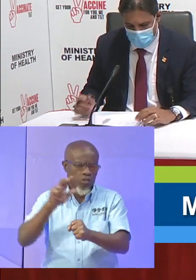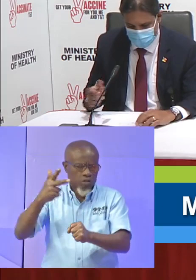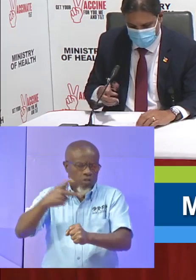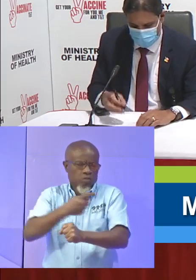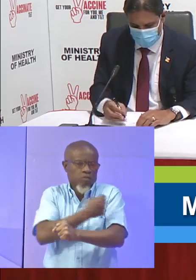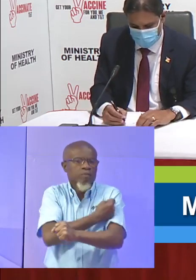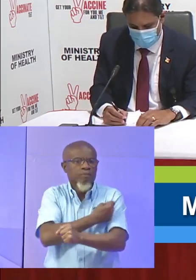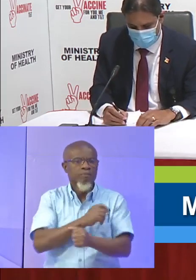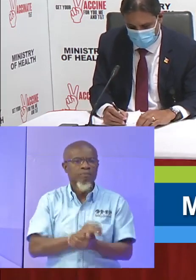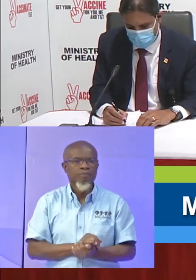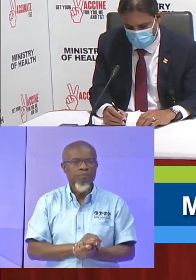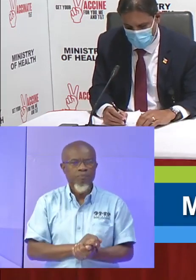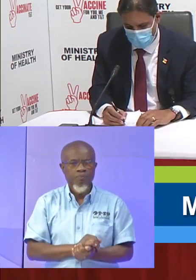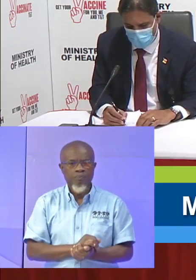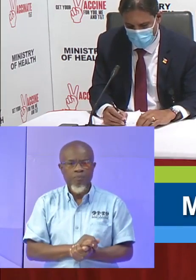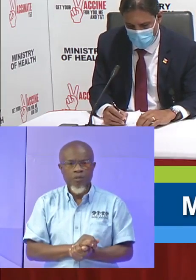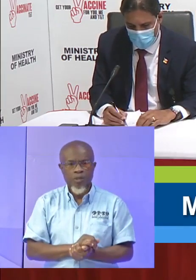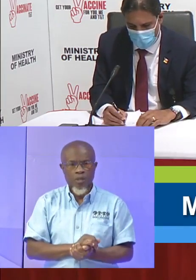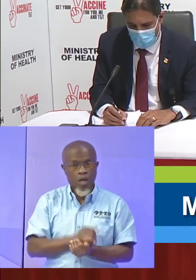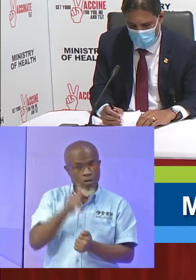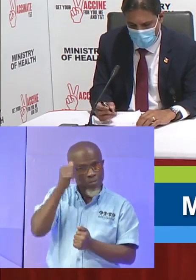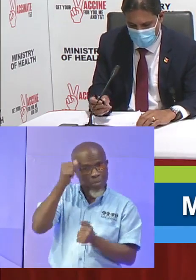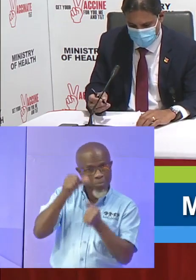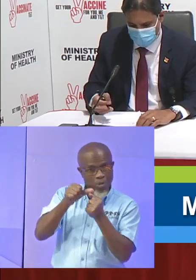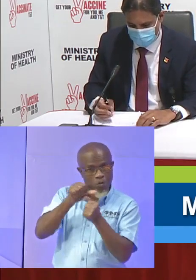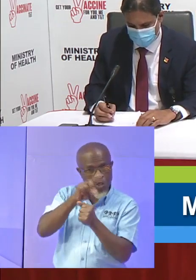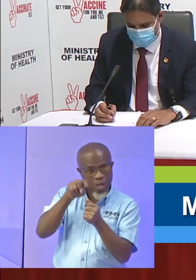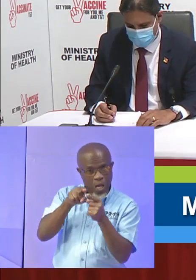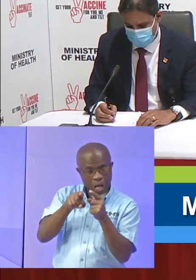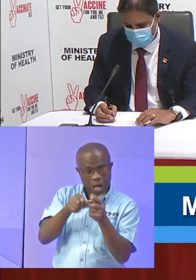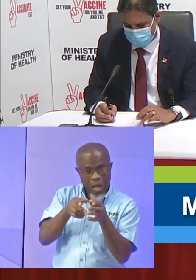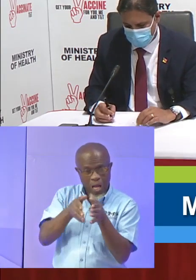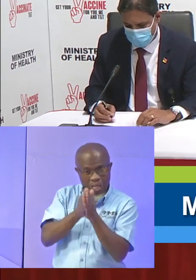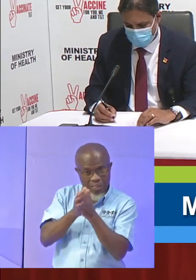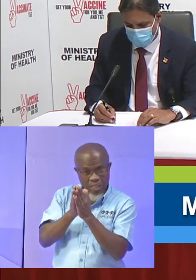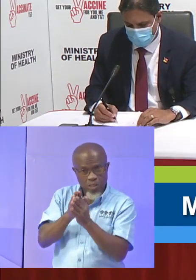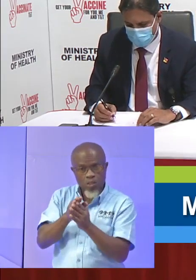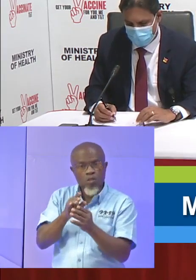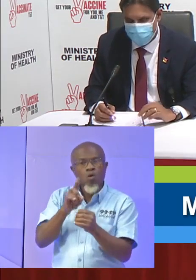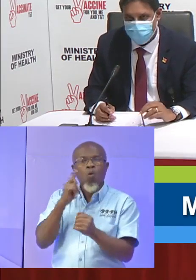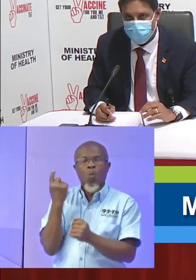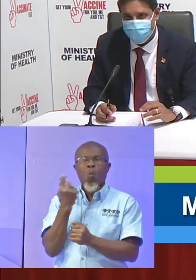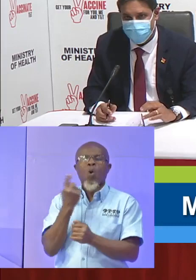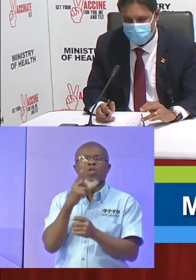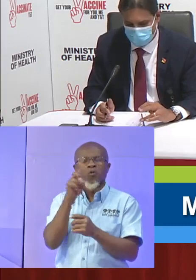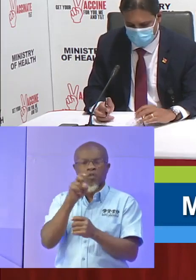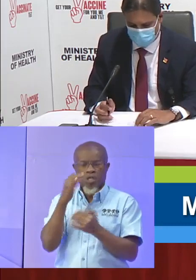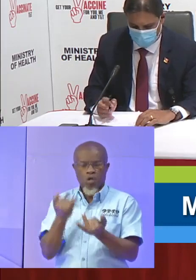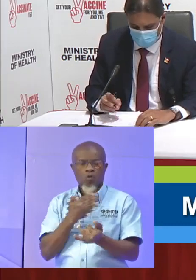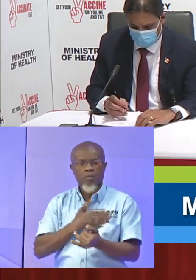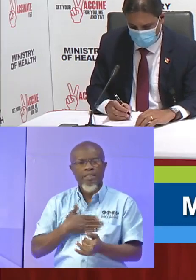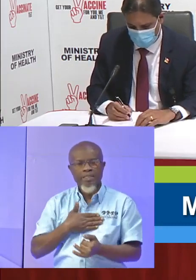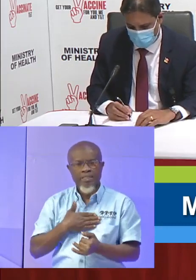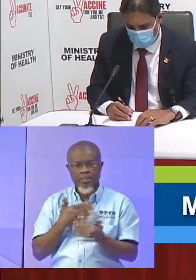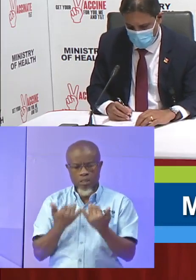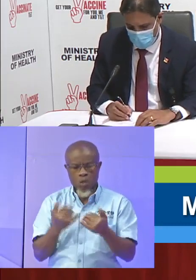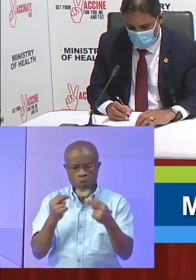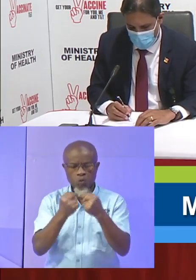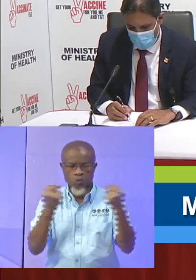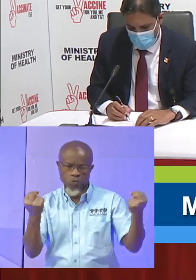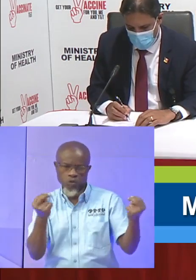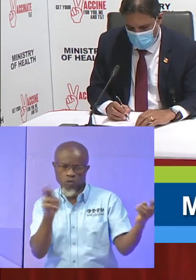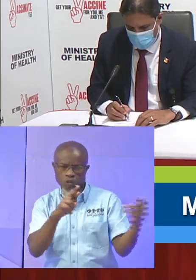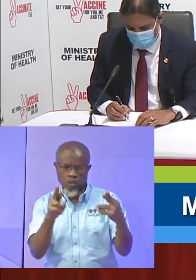phase of questions, so one question per media house at this juncture. We go to Newsday for your follow-up question.